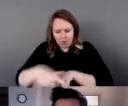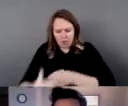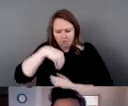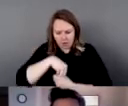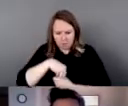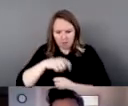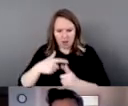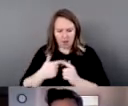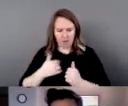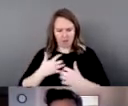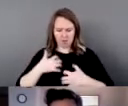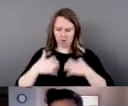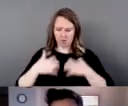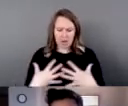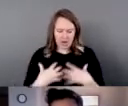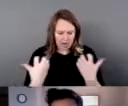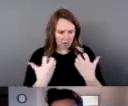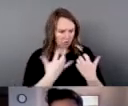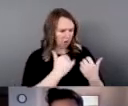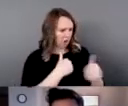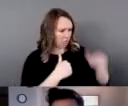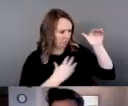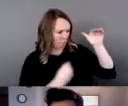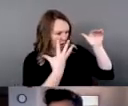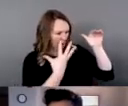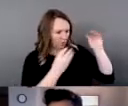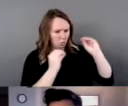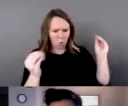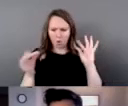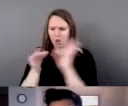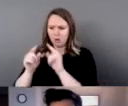my Native roots. But since then, I now